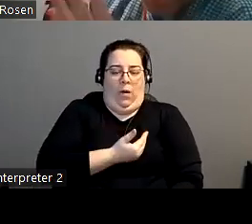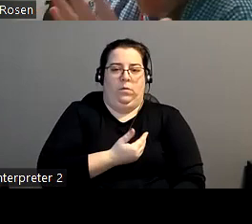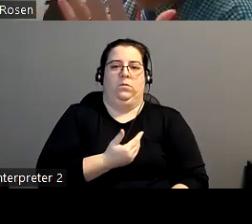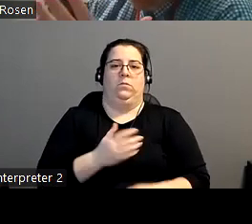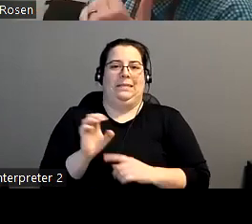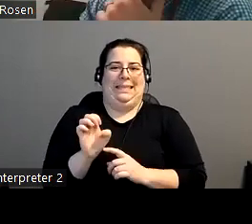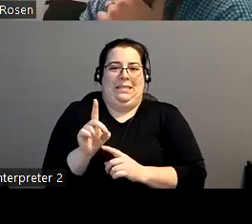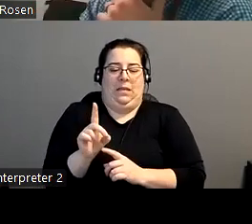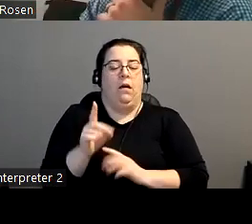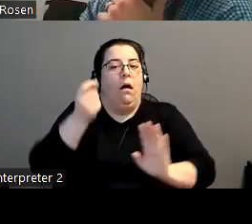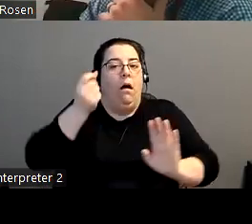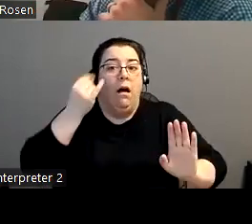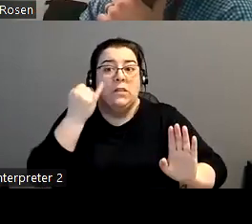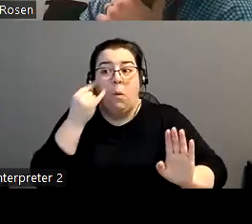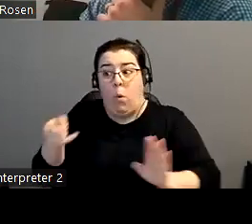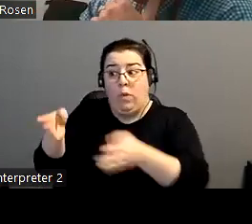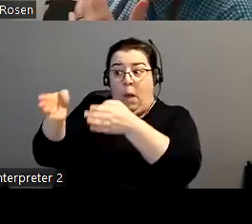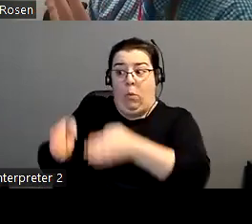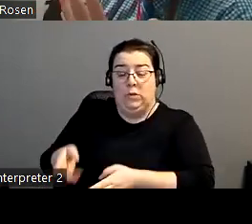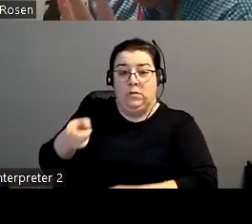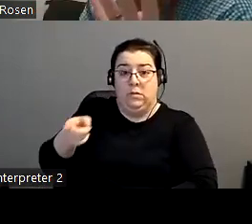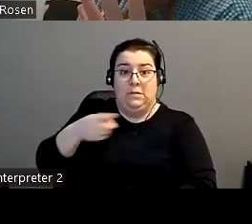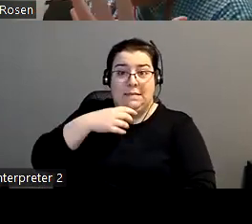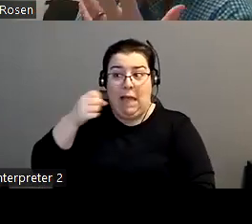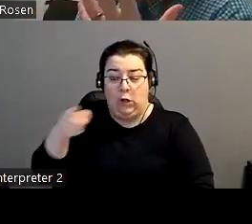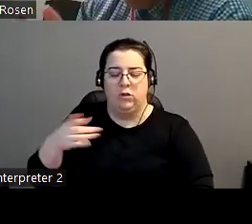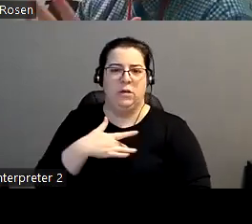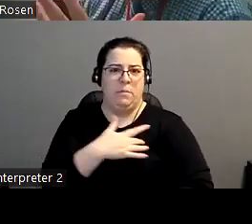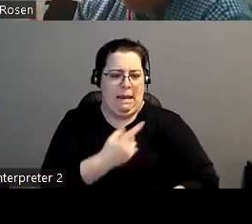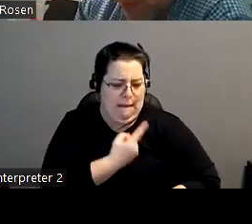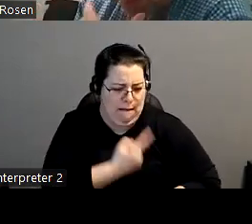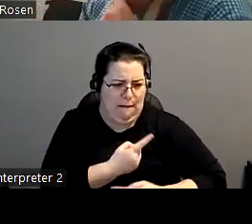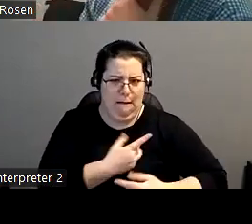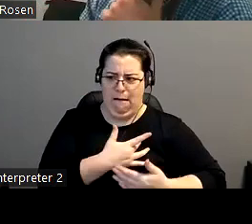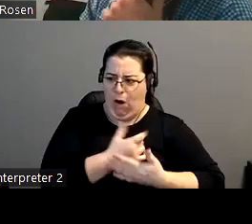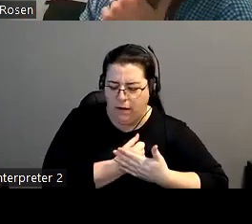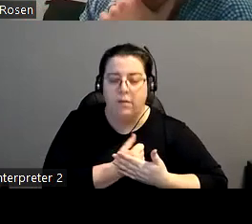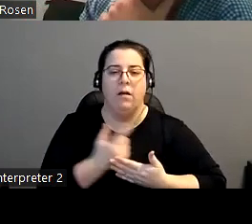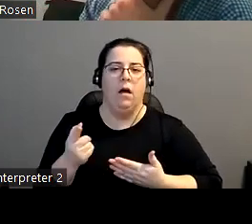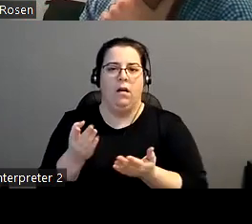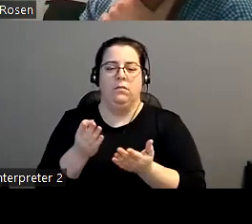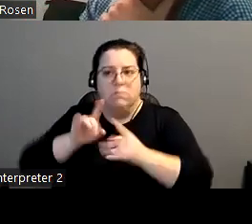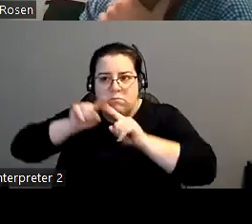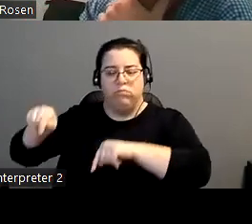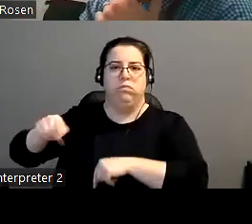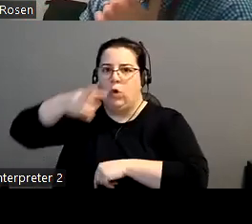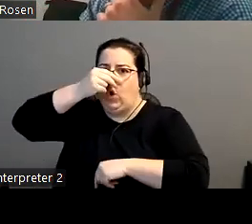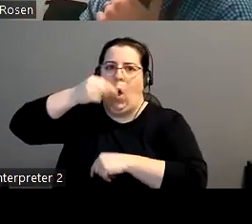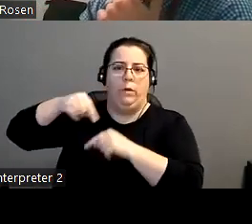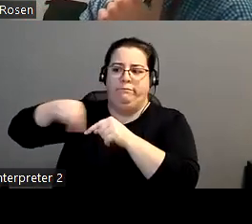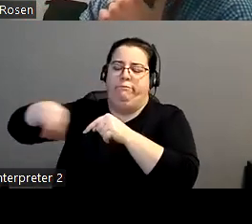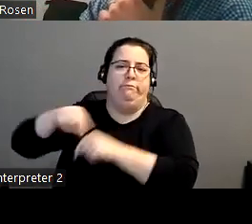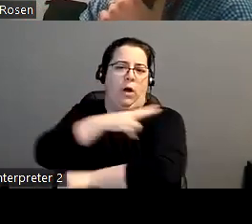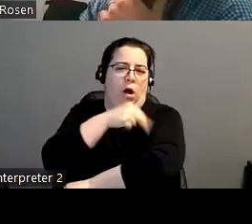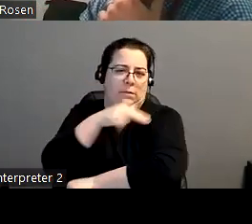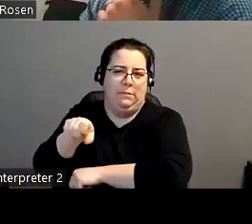But if the main concern is a mistreatment related concern, we think that the VEPT program can provide a higher